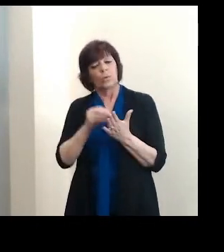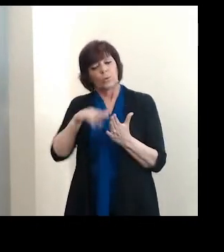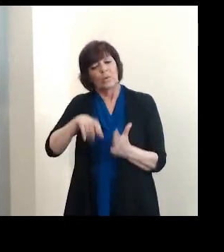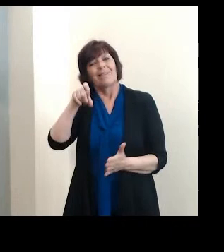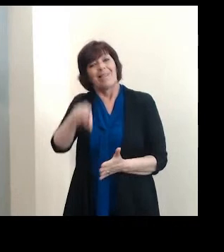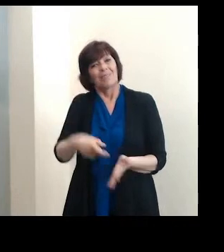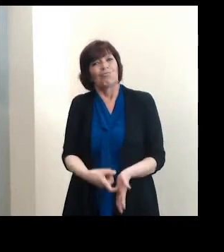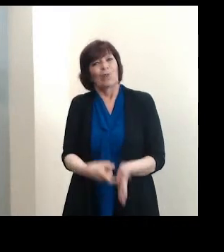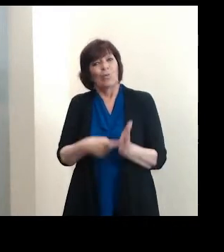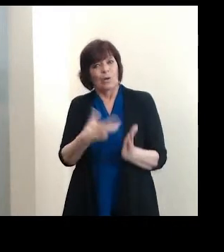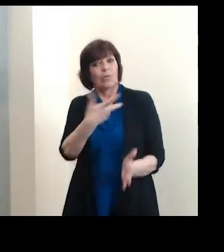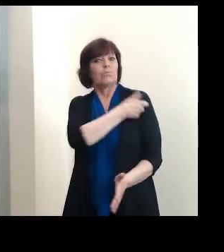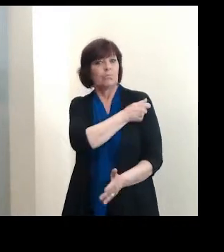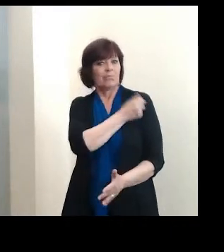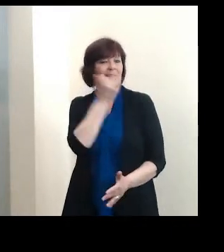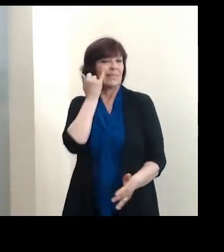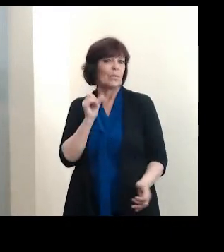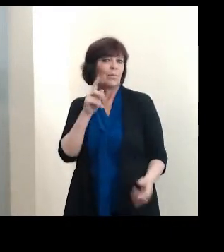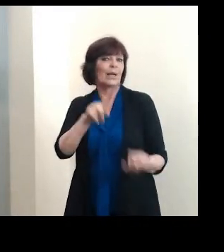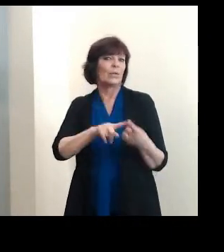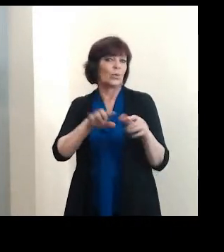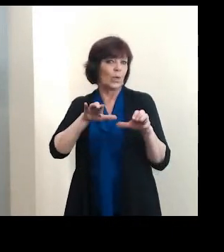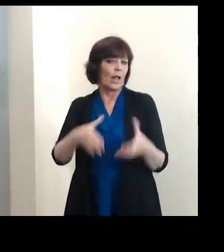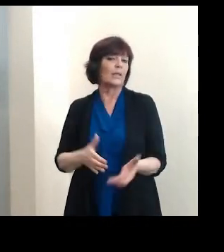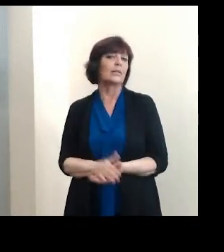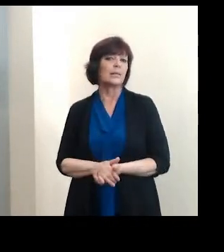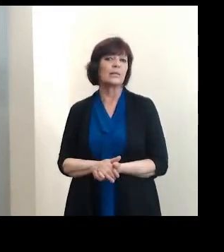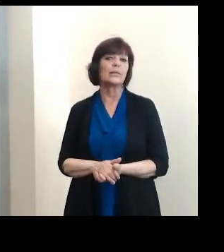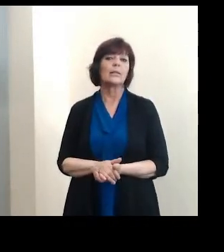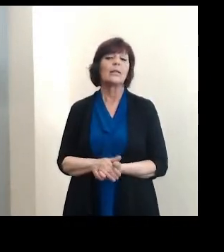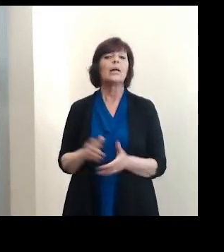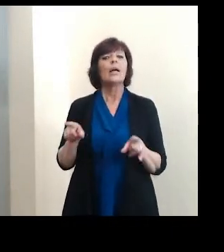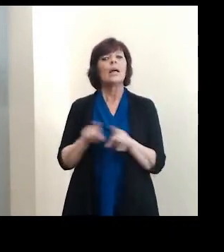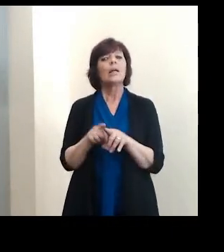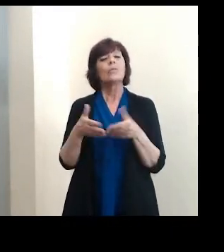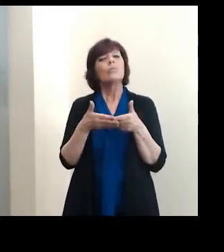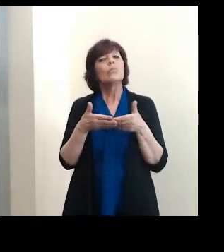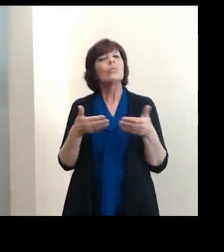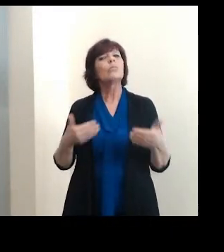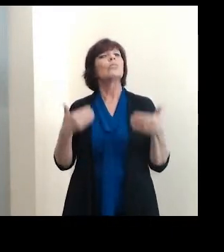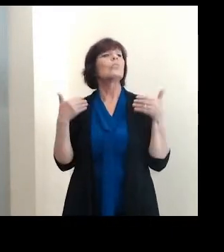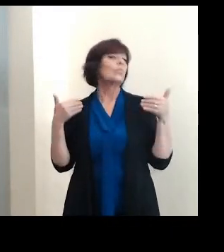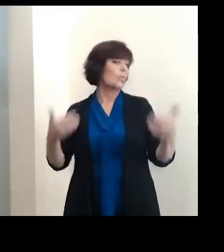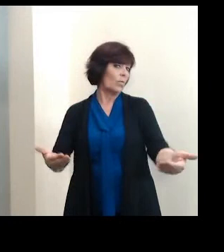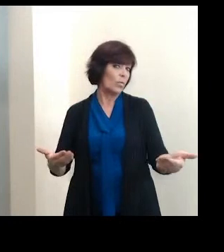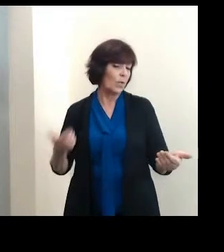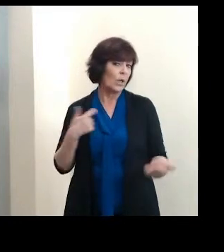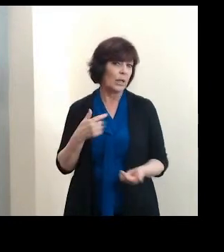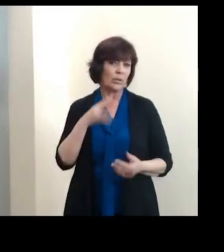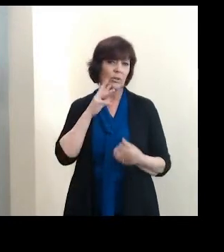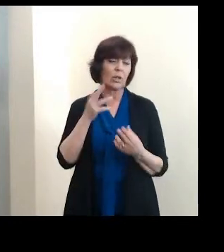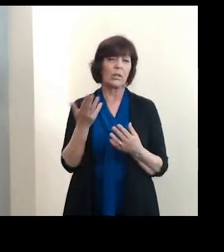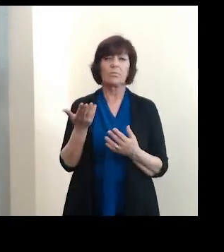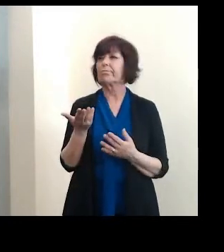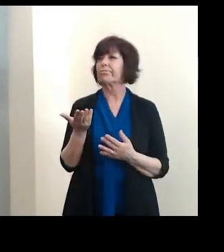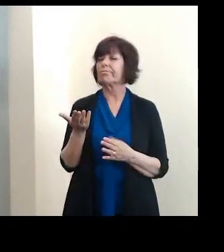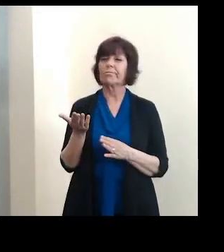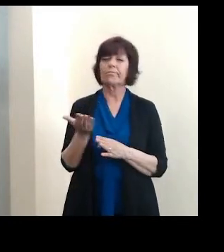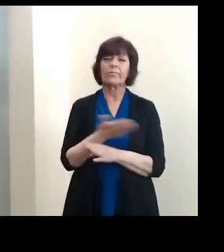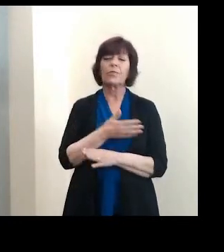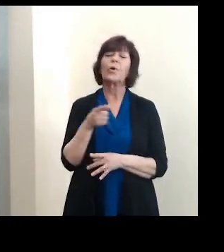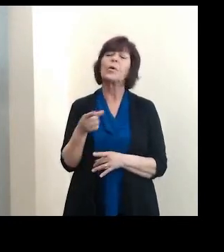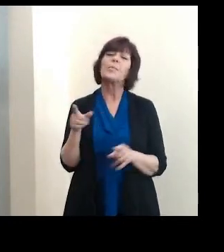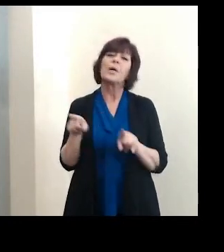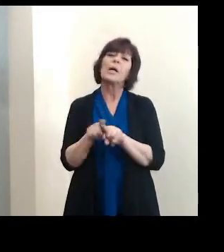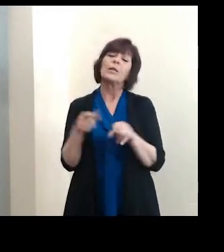have to be vaccinated if they're going to return to class. And as we move forward, I expect, and I talked about this earlier today on a conference call